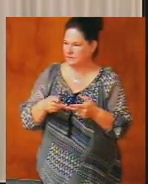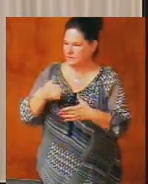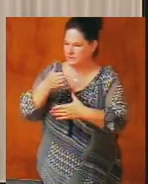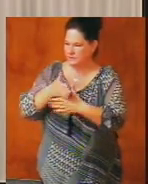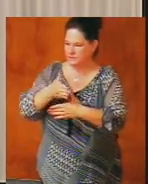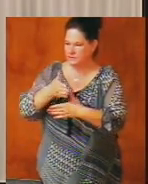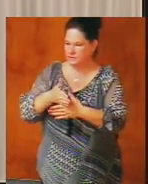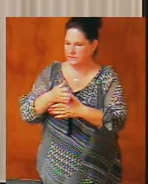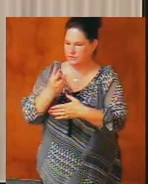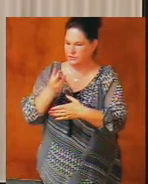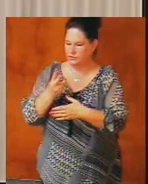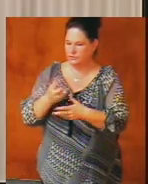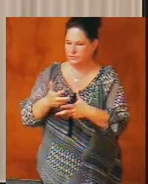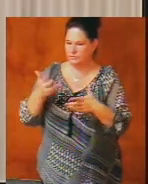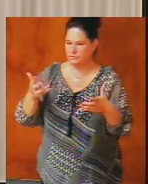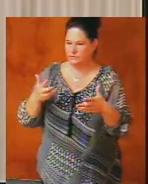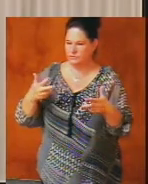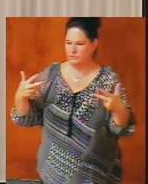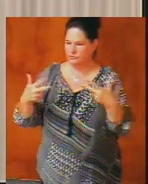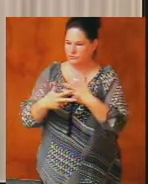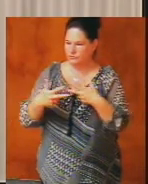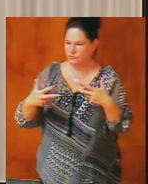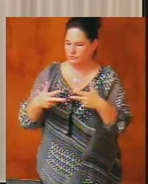two well-traveled highways.